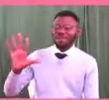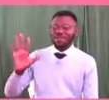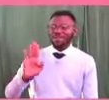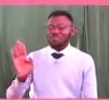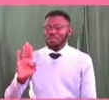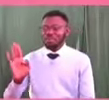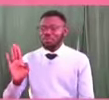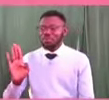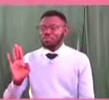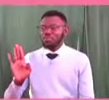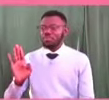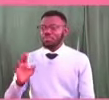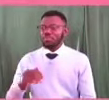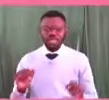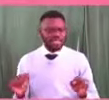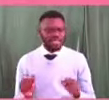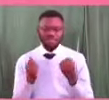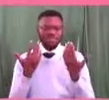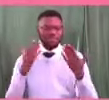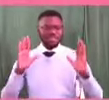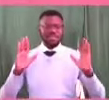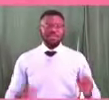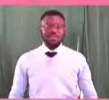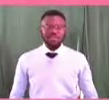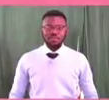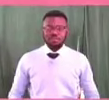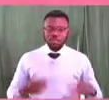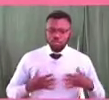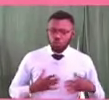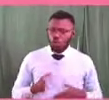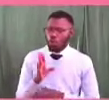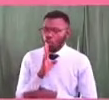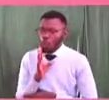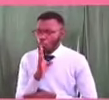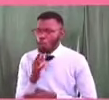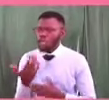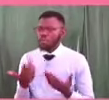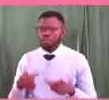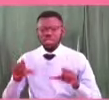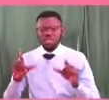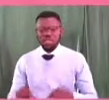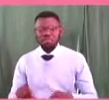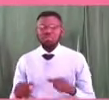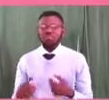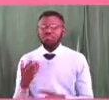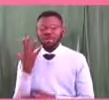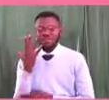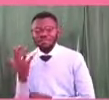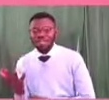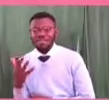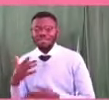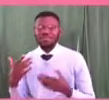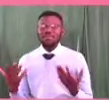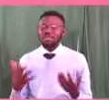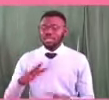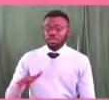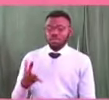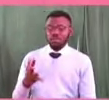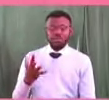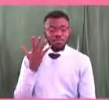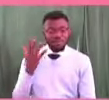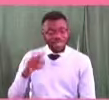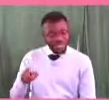1.35 billion shillings has been saved by people borrowing as less as between 500 and 1,000 shillings.